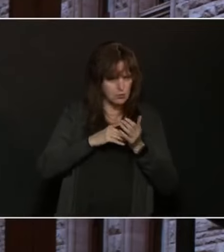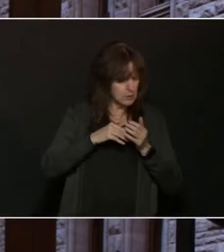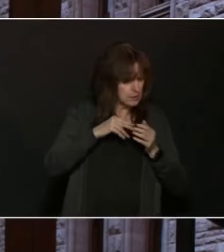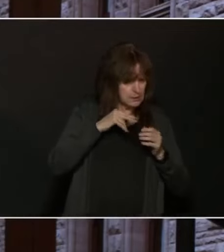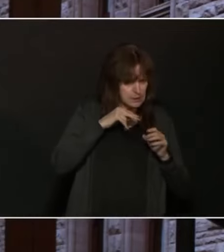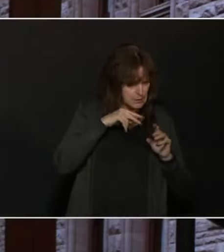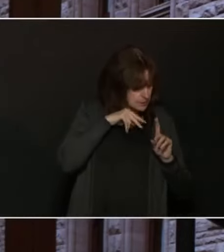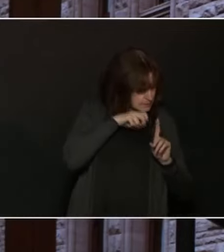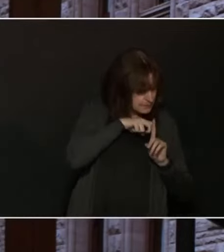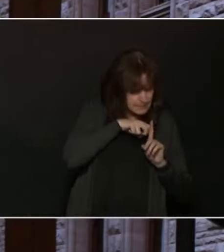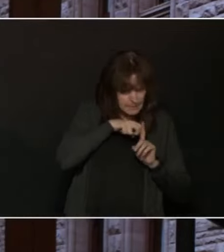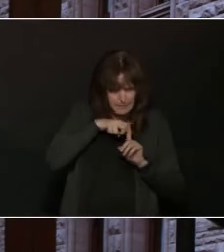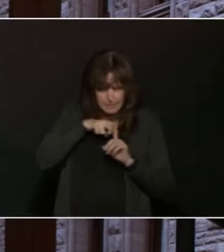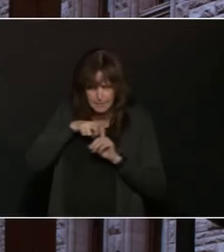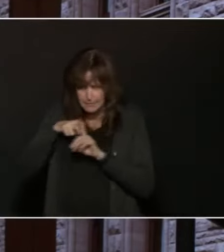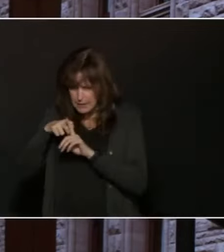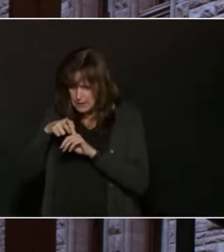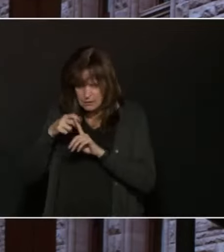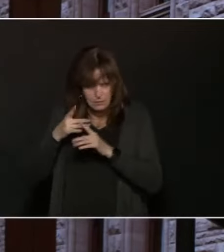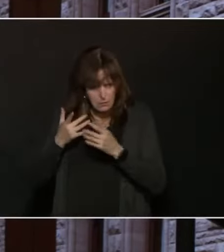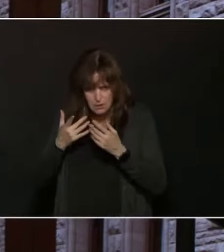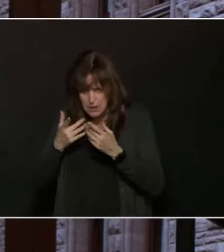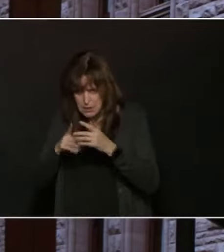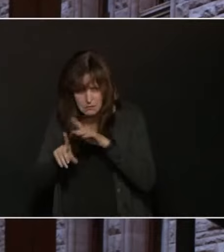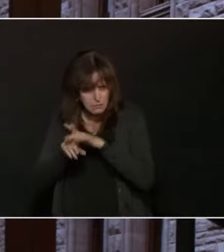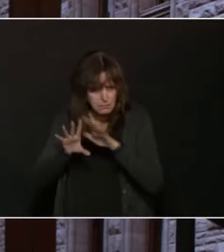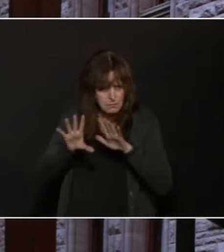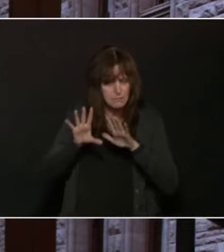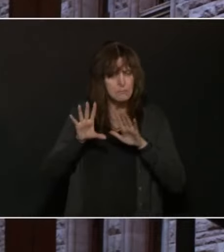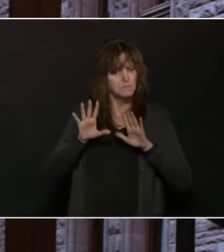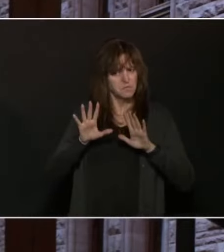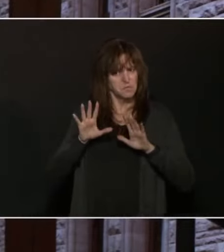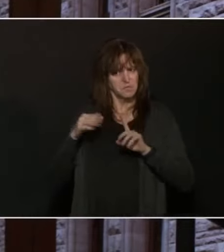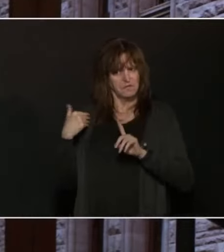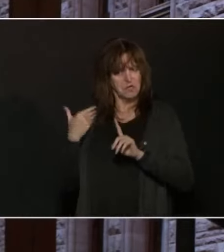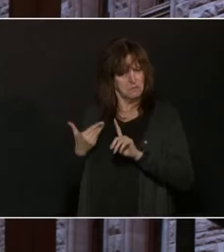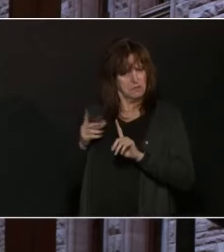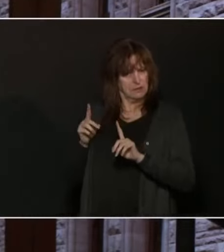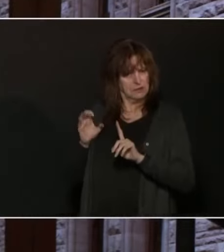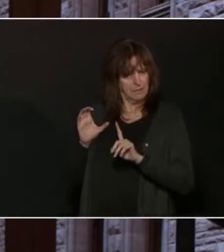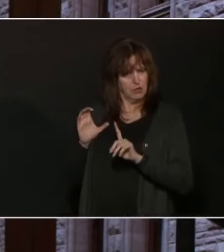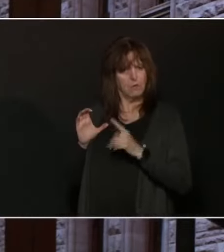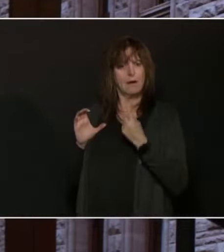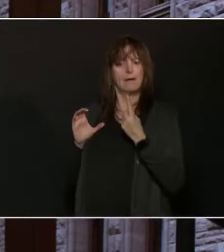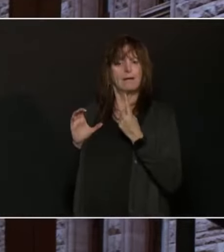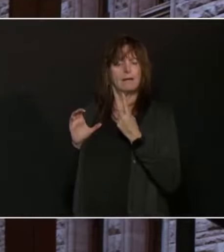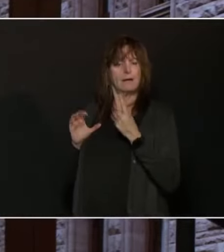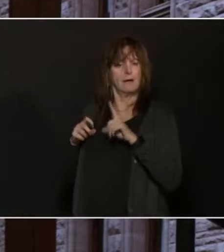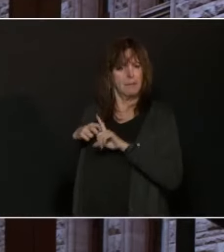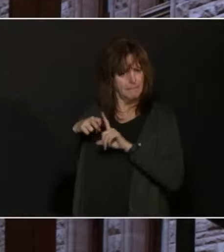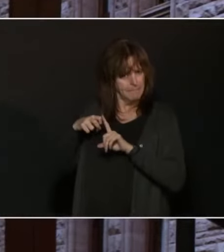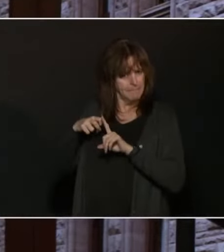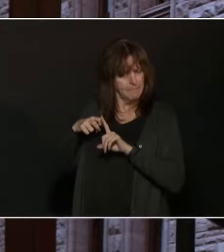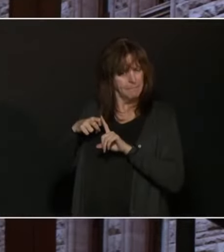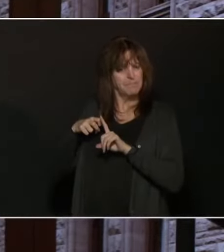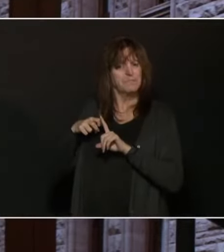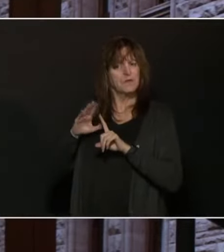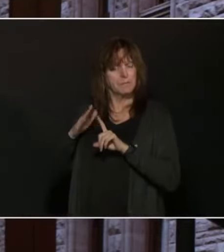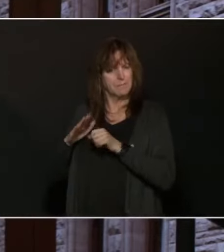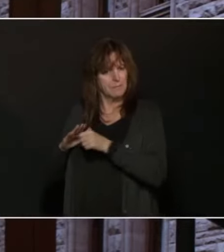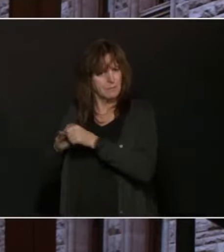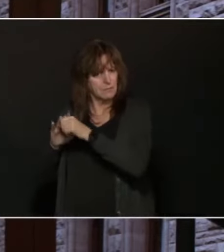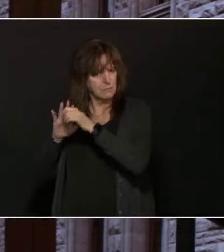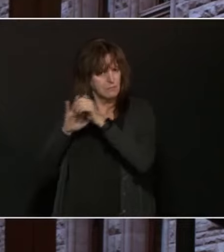any up until into December. And then we started notifying you of cases in certain locations that were identified, especially with travel